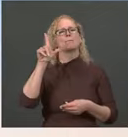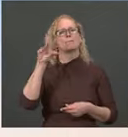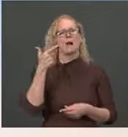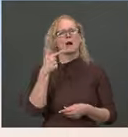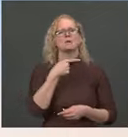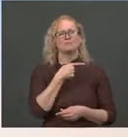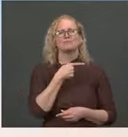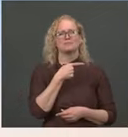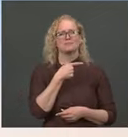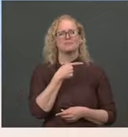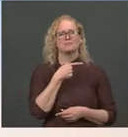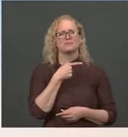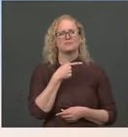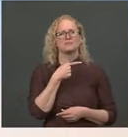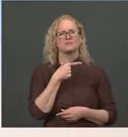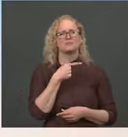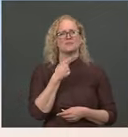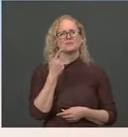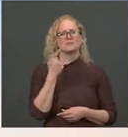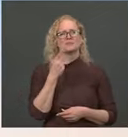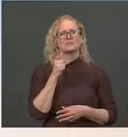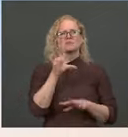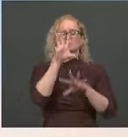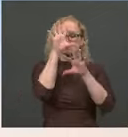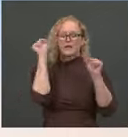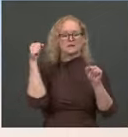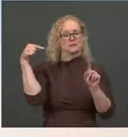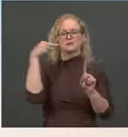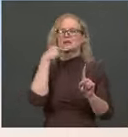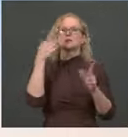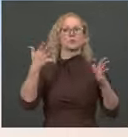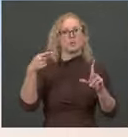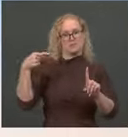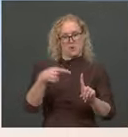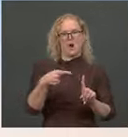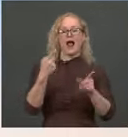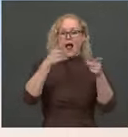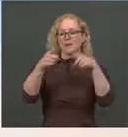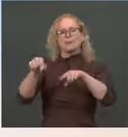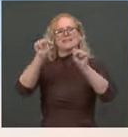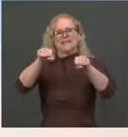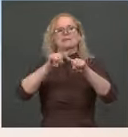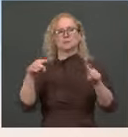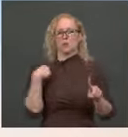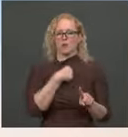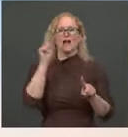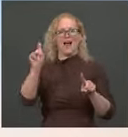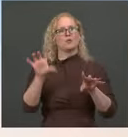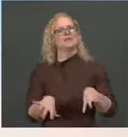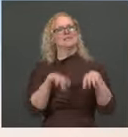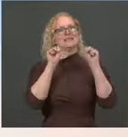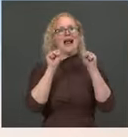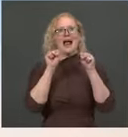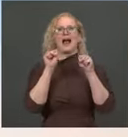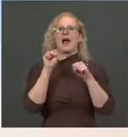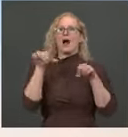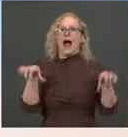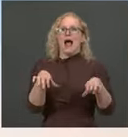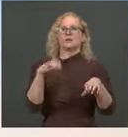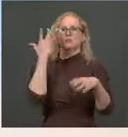he pretty much feels that we just have to act. We cannot not deliver for the American public. And so